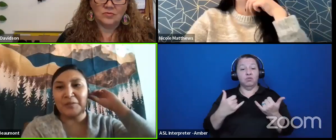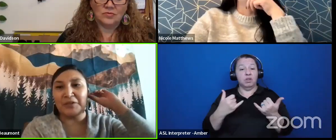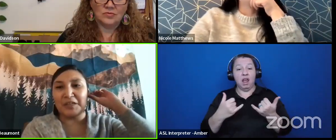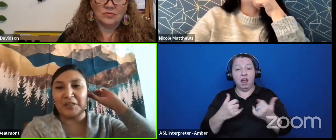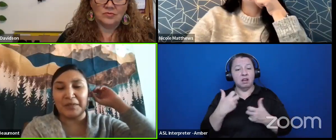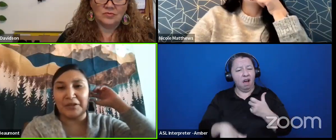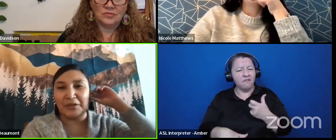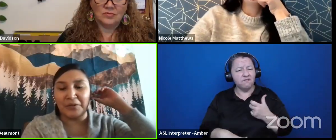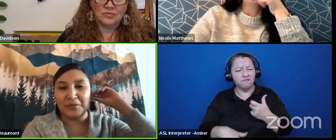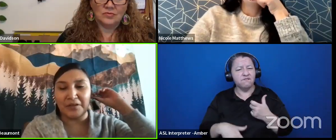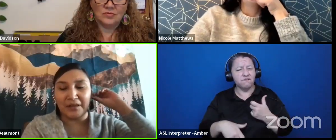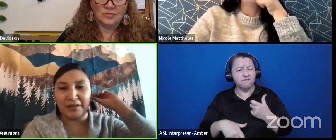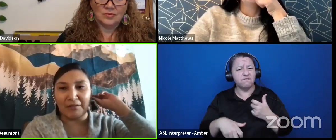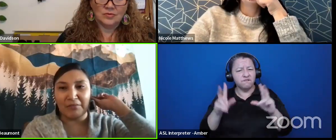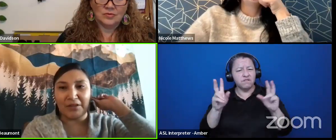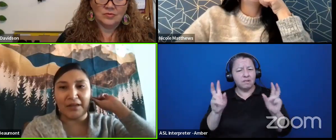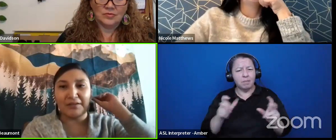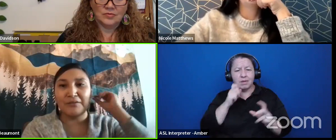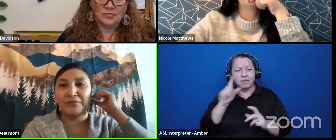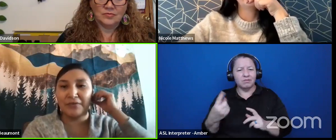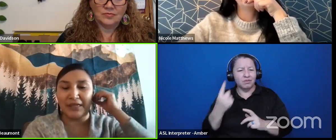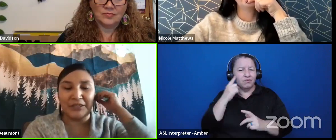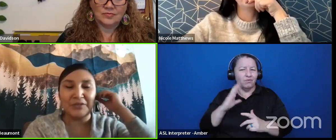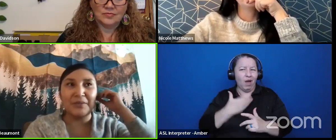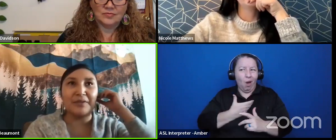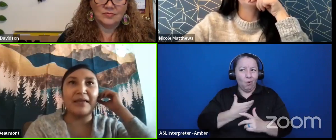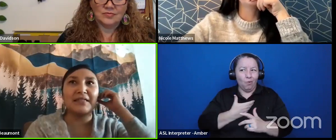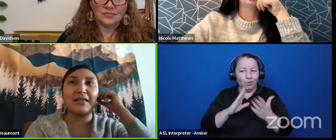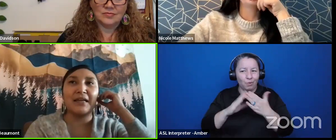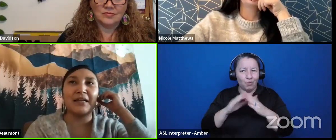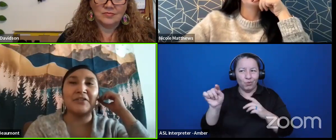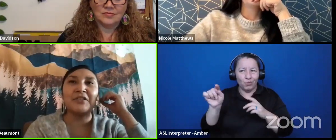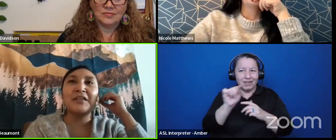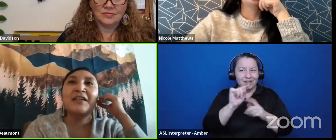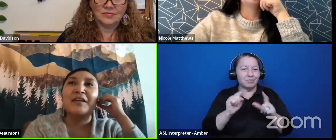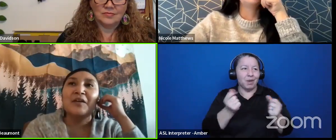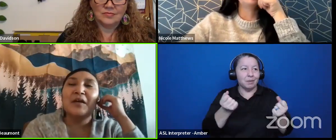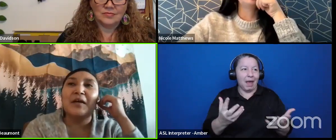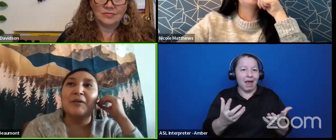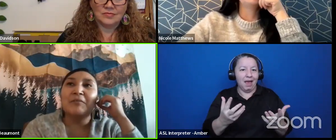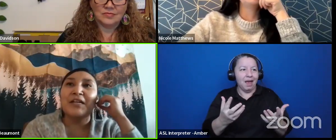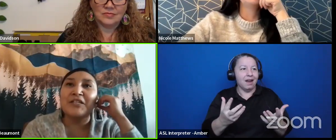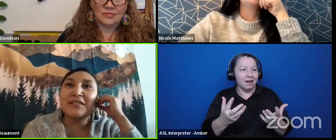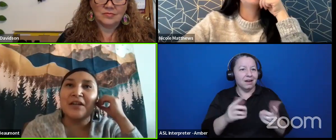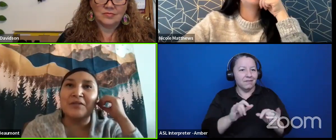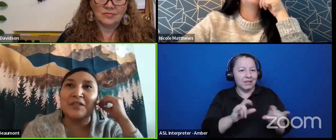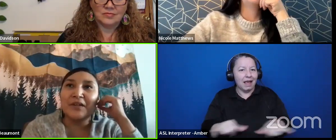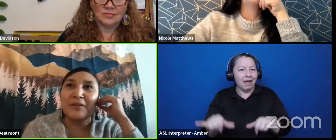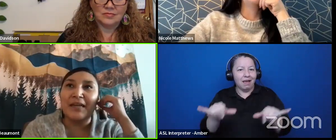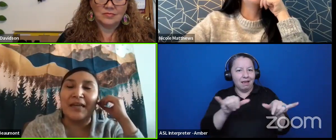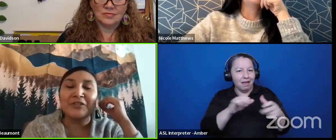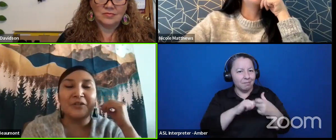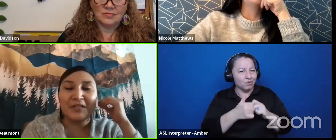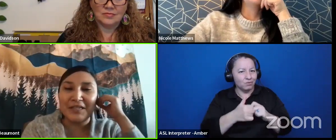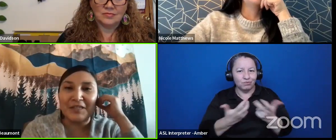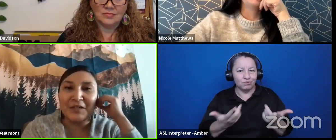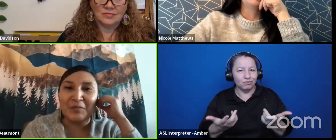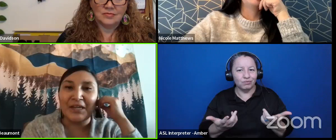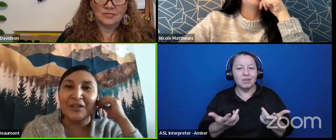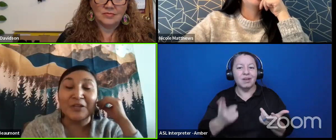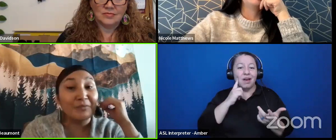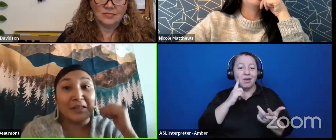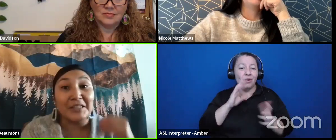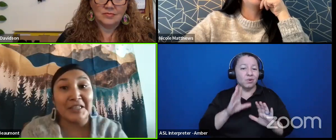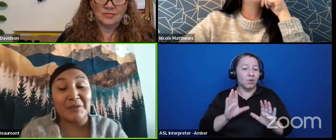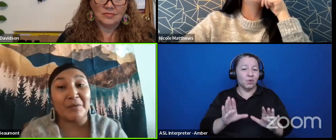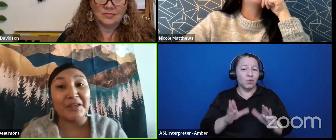only in our communities, but, you know, a lot of the issues we face. And I just thought it was a great way to end, you know, discussing on